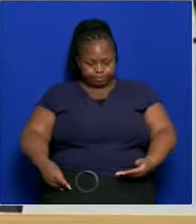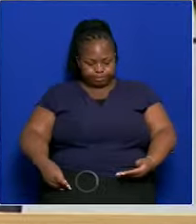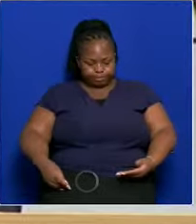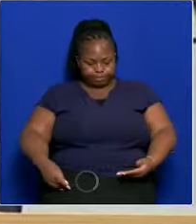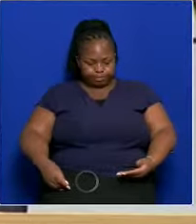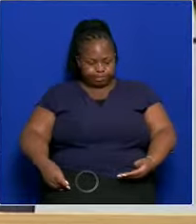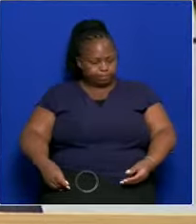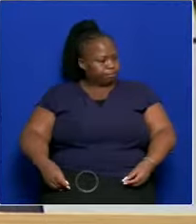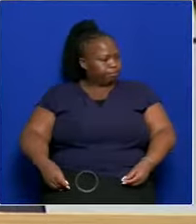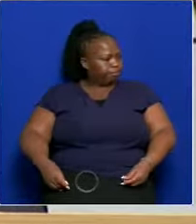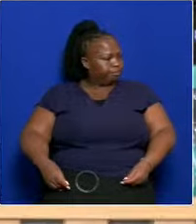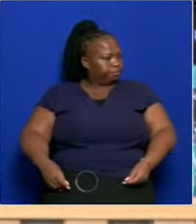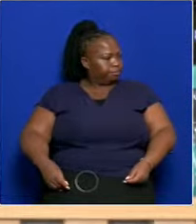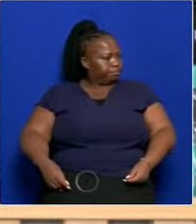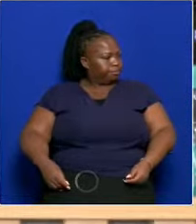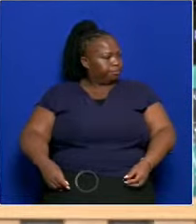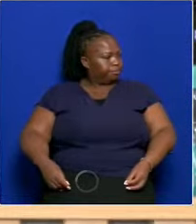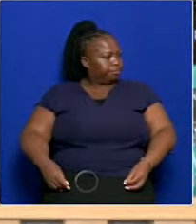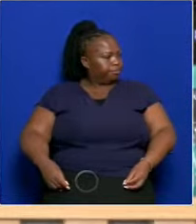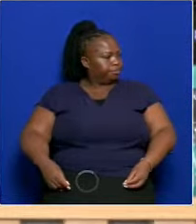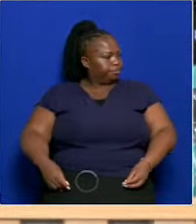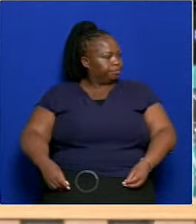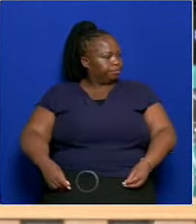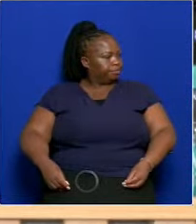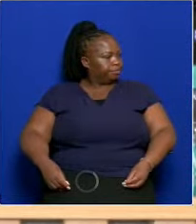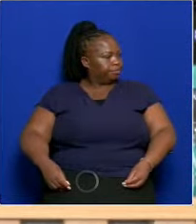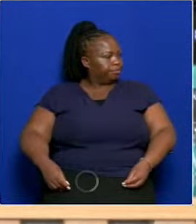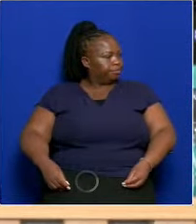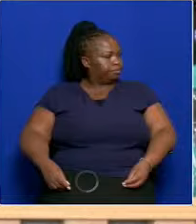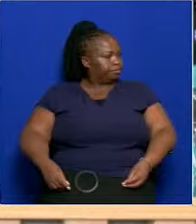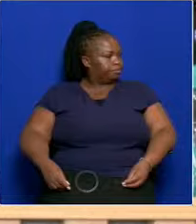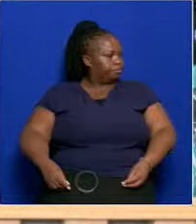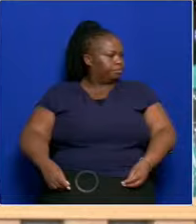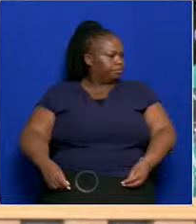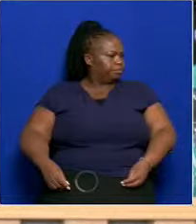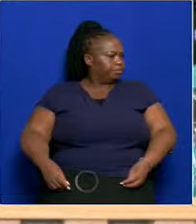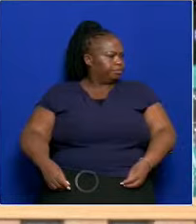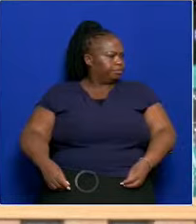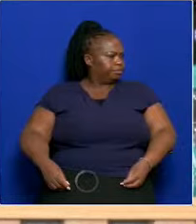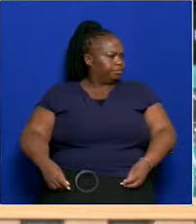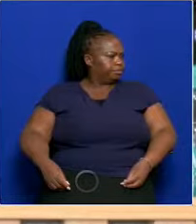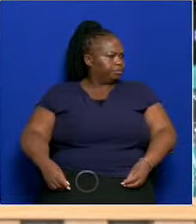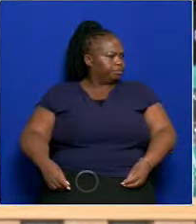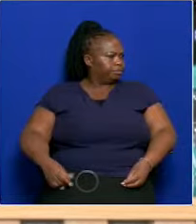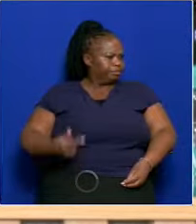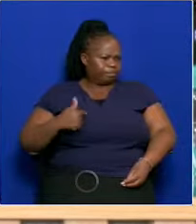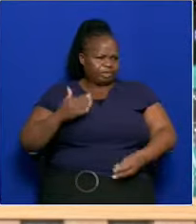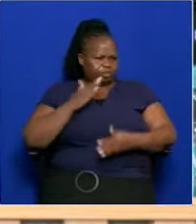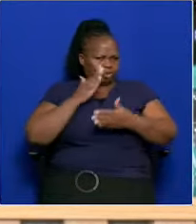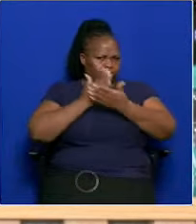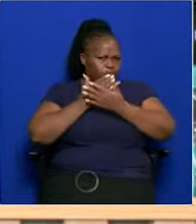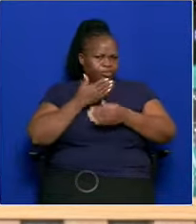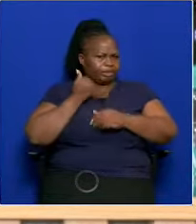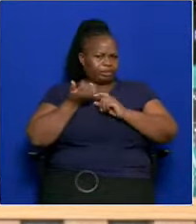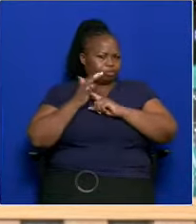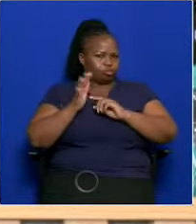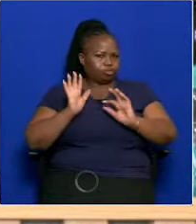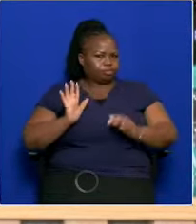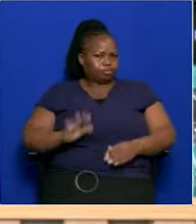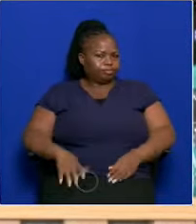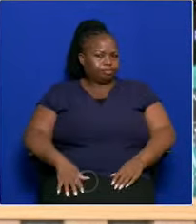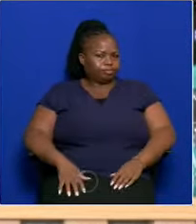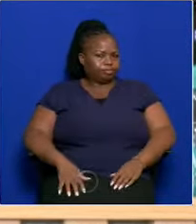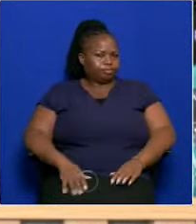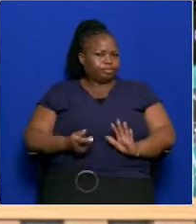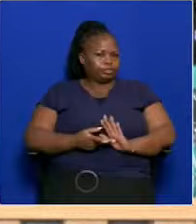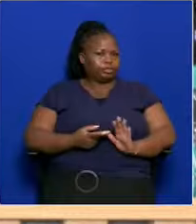Maybe, sorry, don't show this. Just because I'm not sure. Thank you. If you go to page 170,